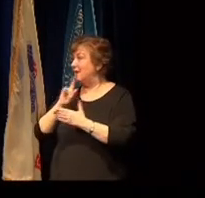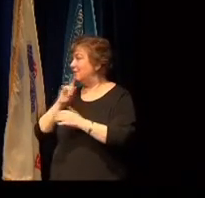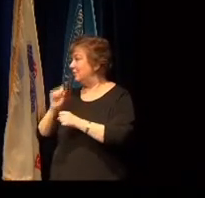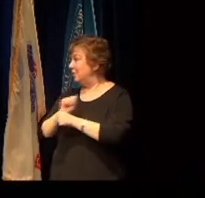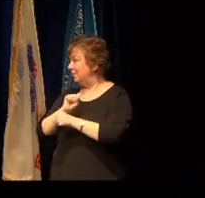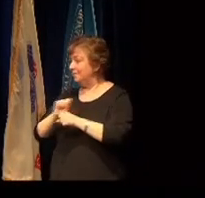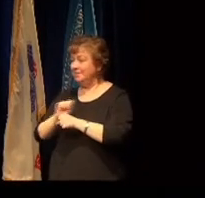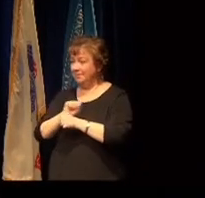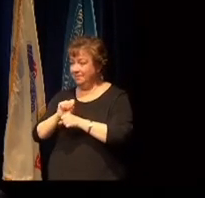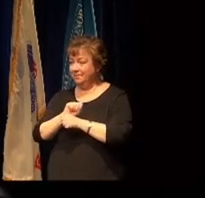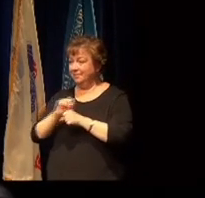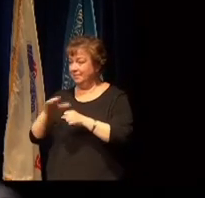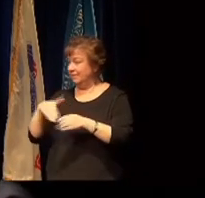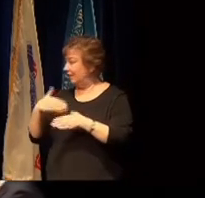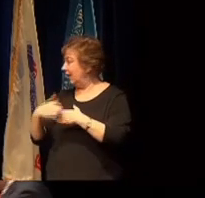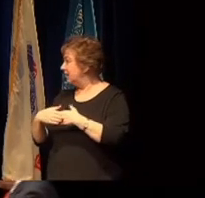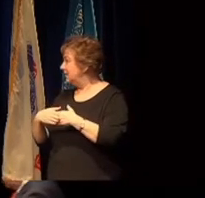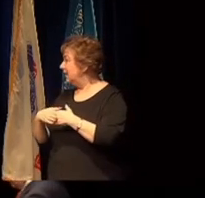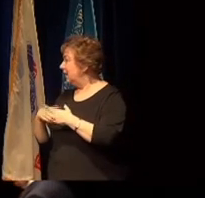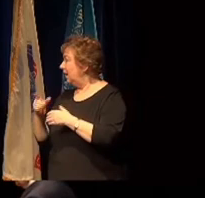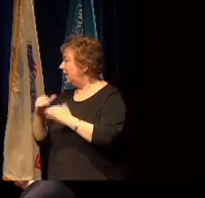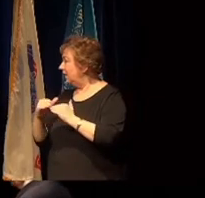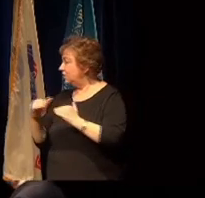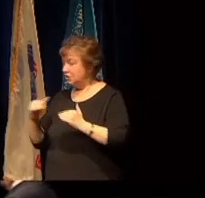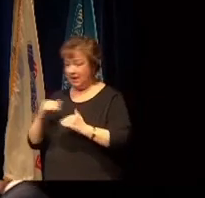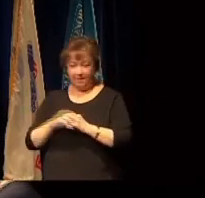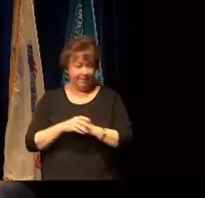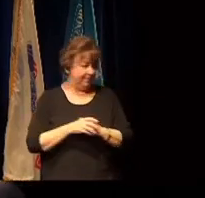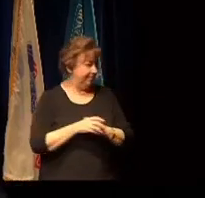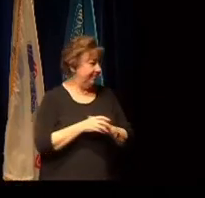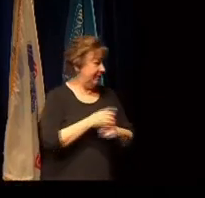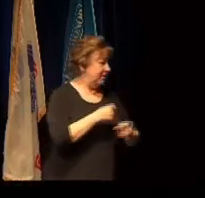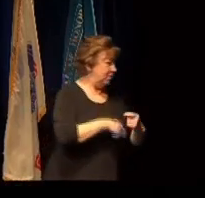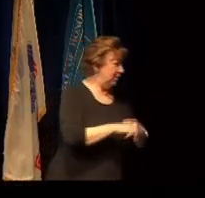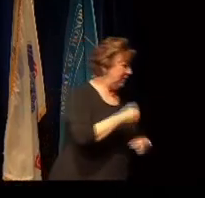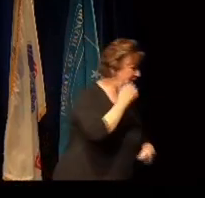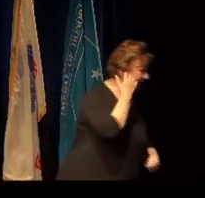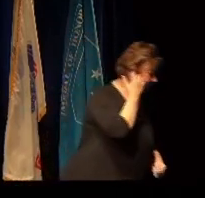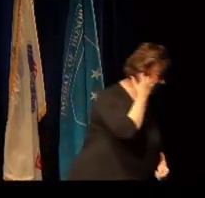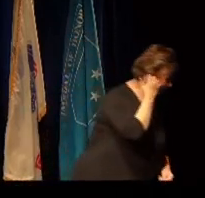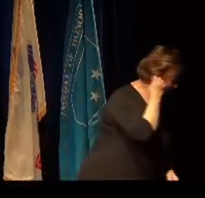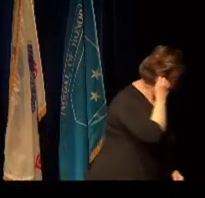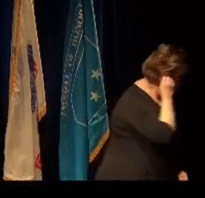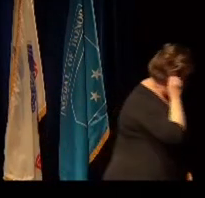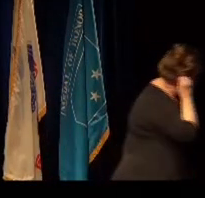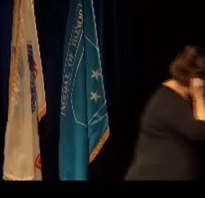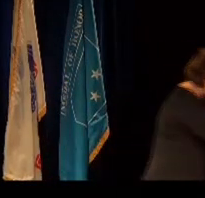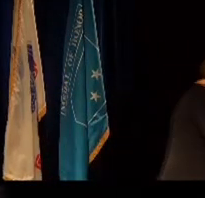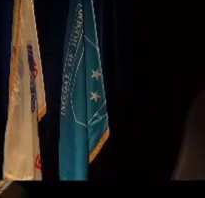Where is the, it's on the shelf. The shelf here?